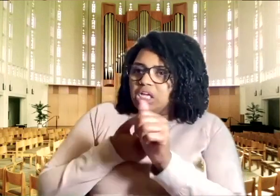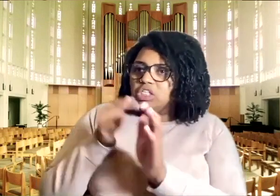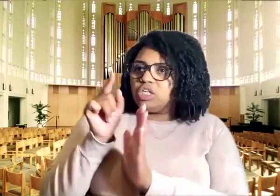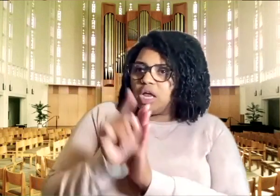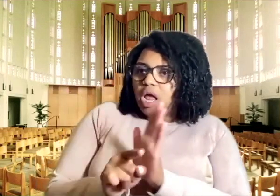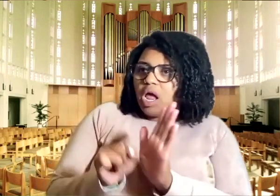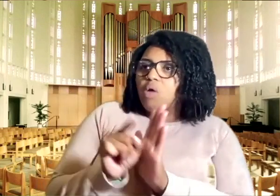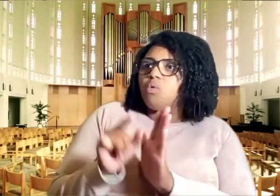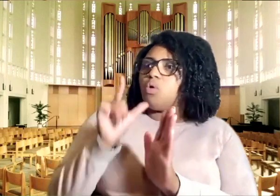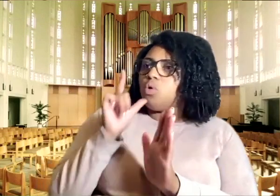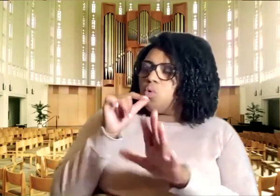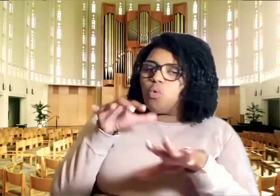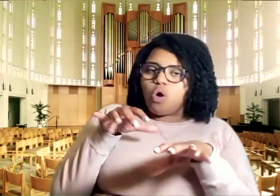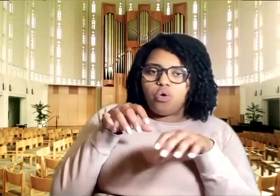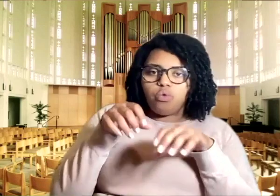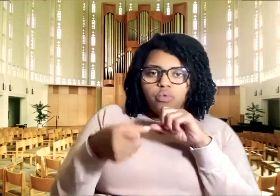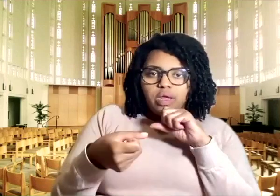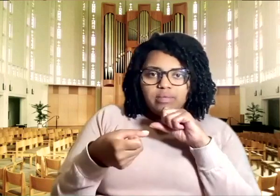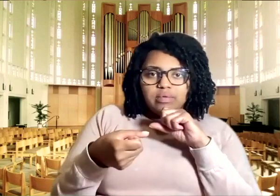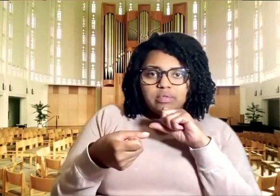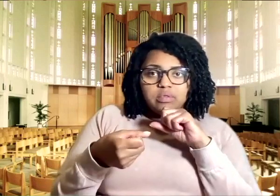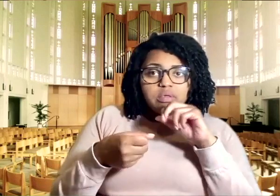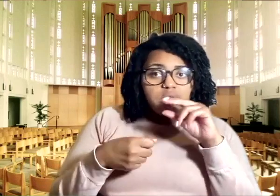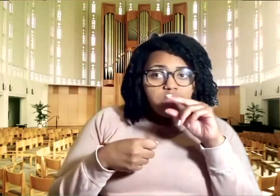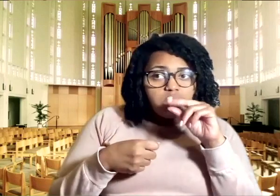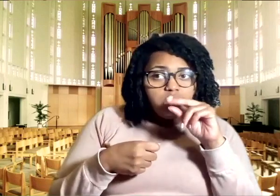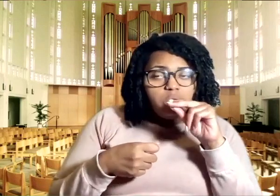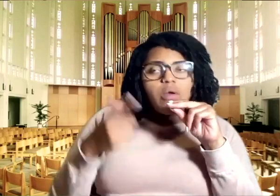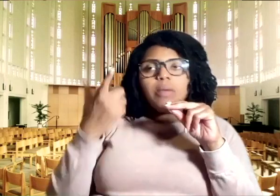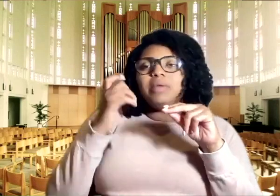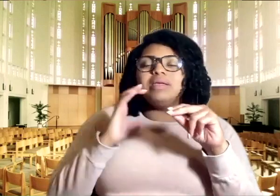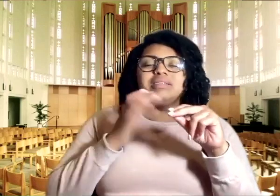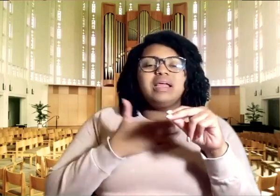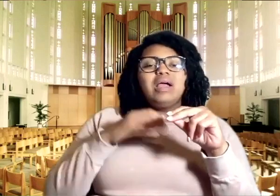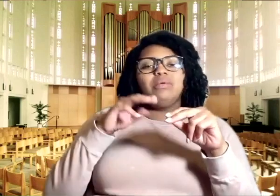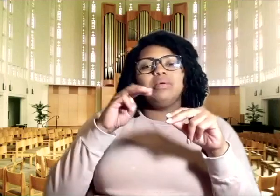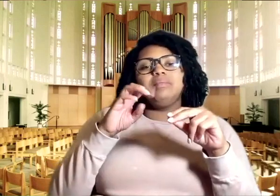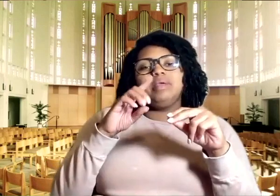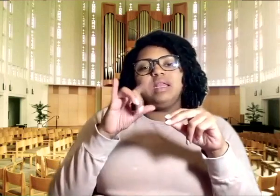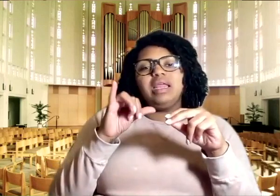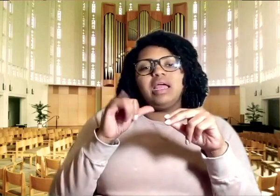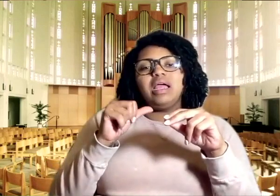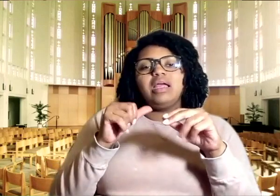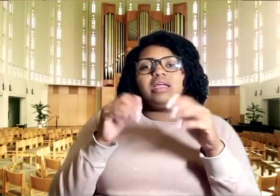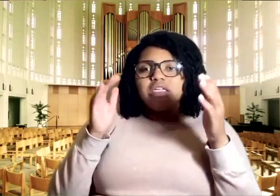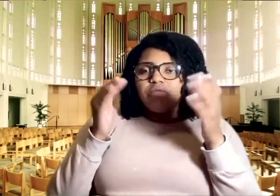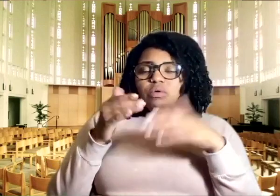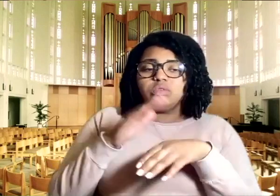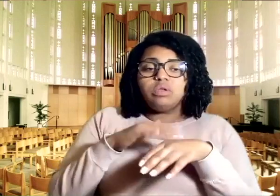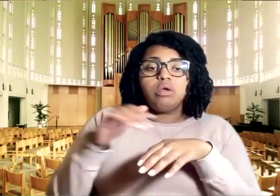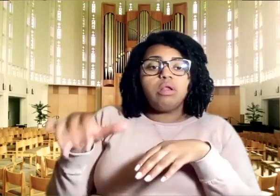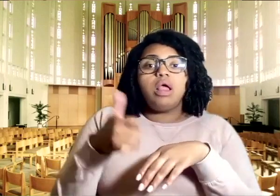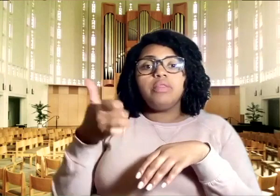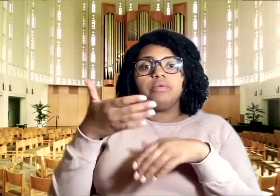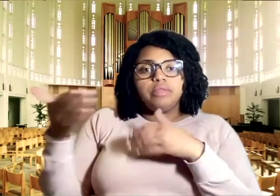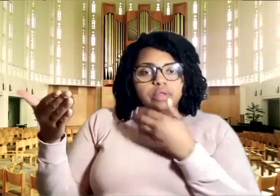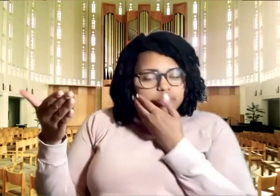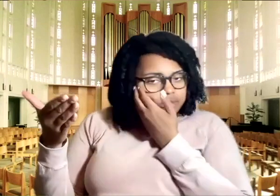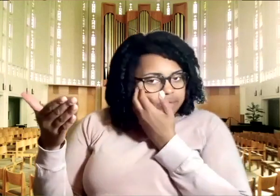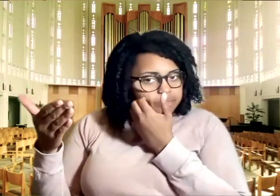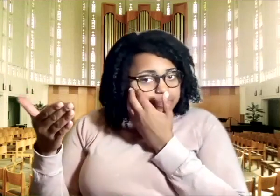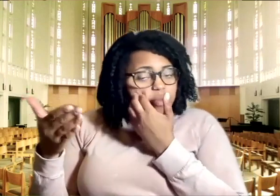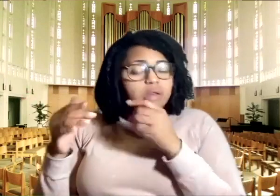No, because our media is focusing on something else. But like